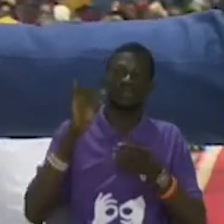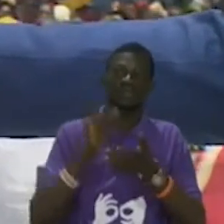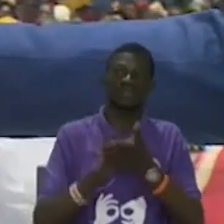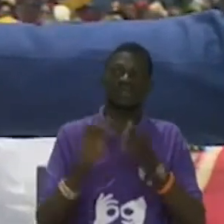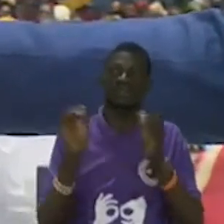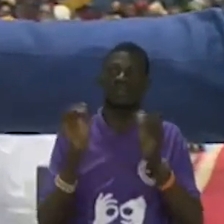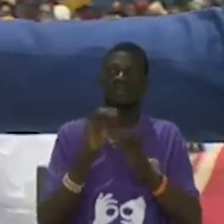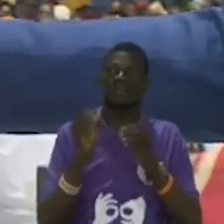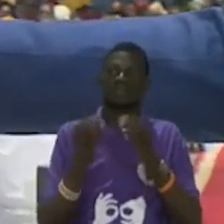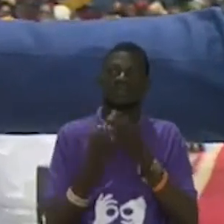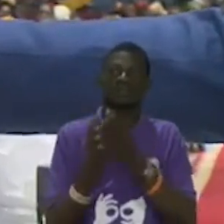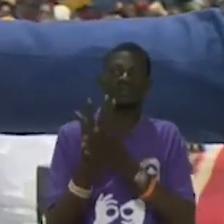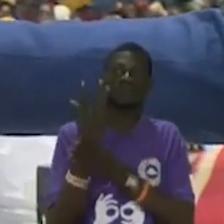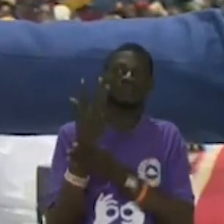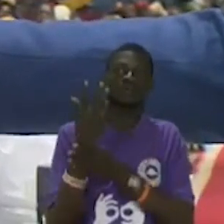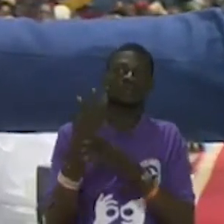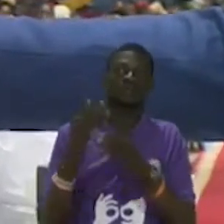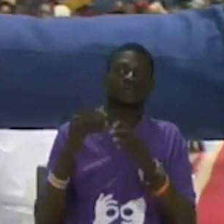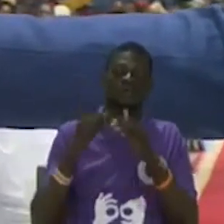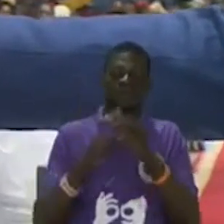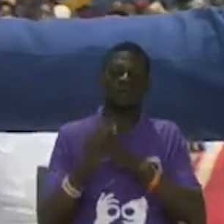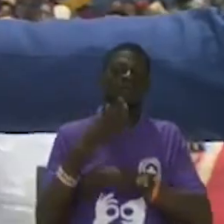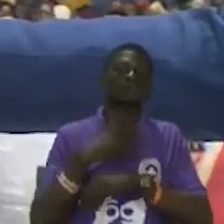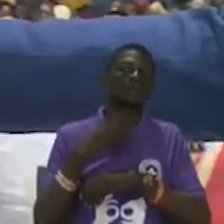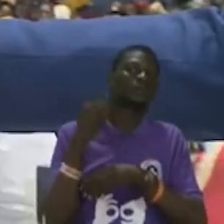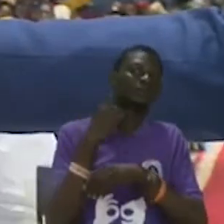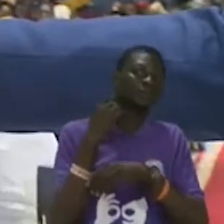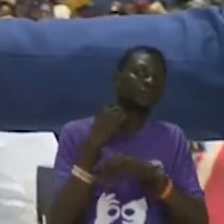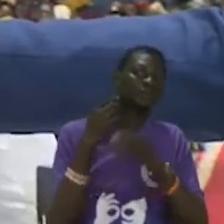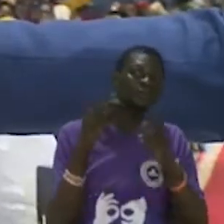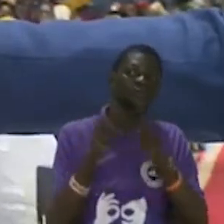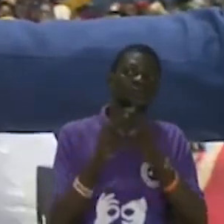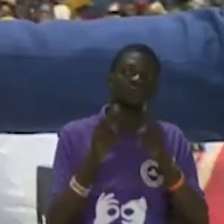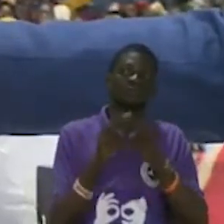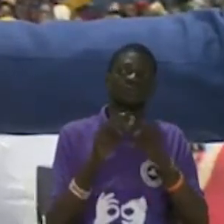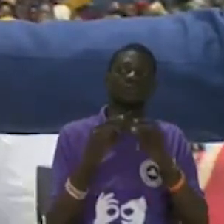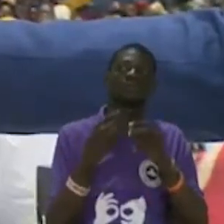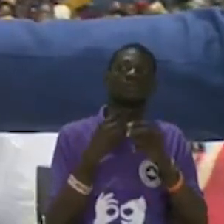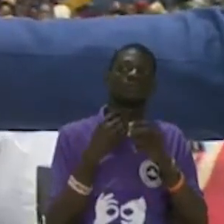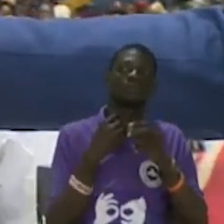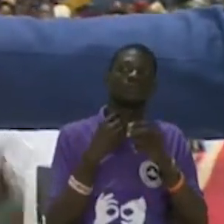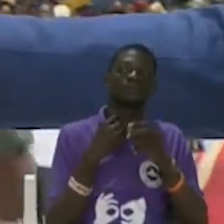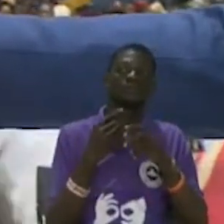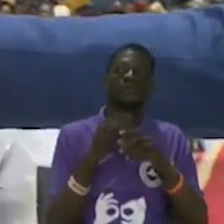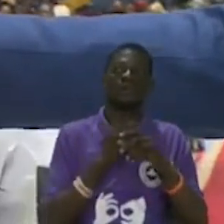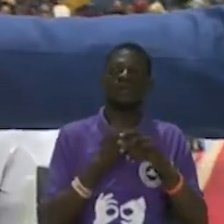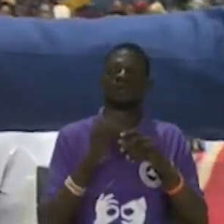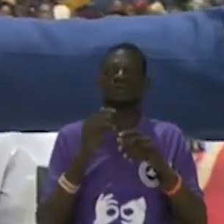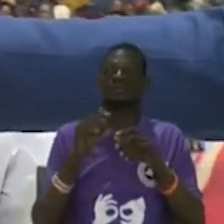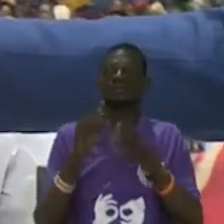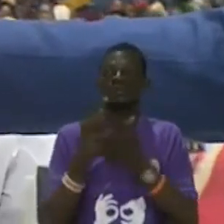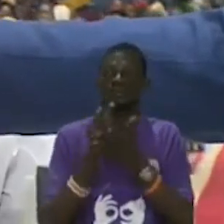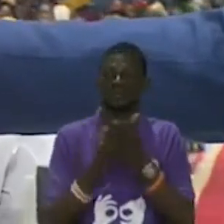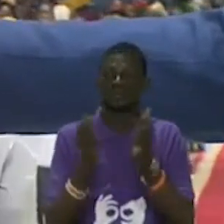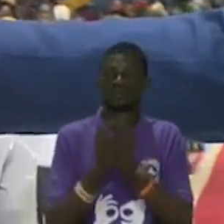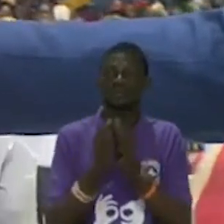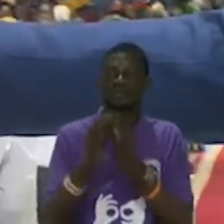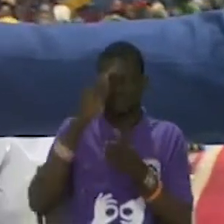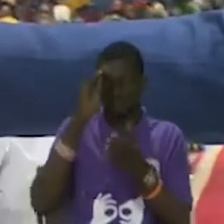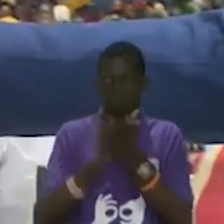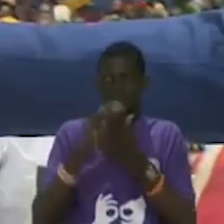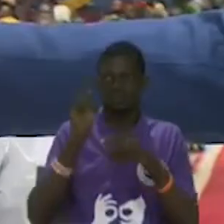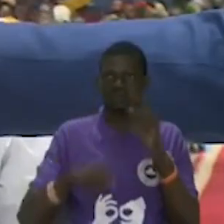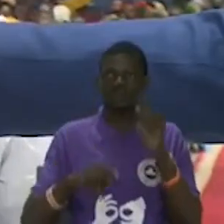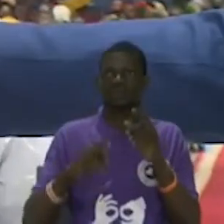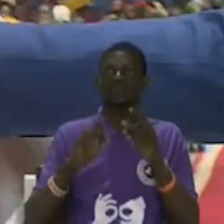was a growth under my chin, very close to my vocal cord. I only discussed it with my husband. I couldn't discuss it